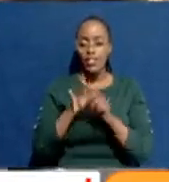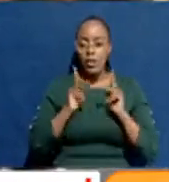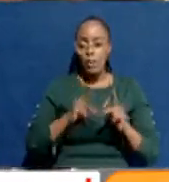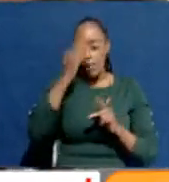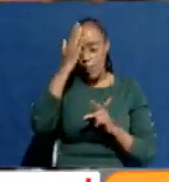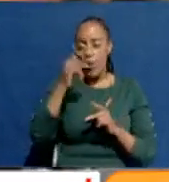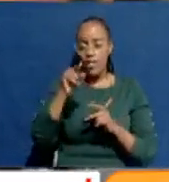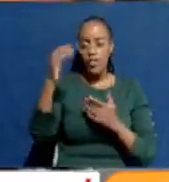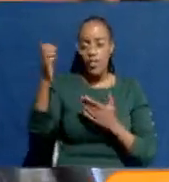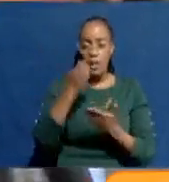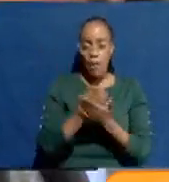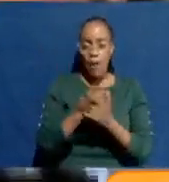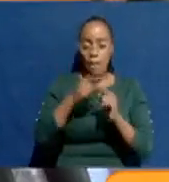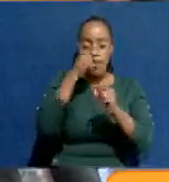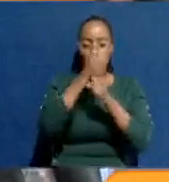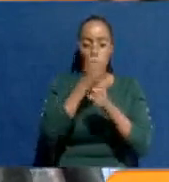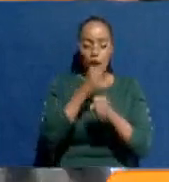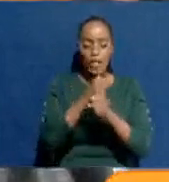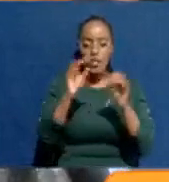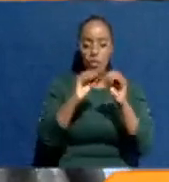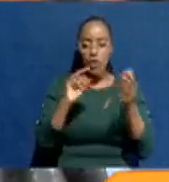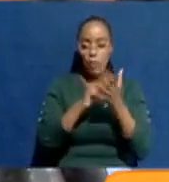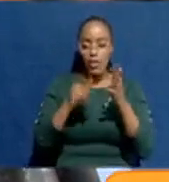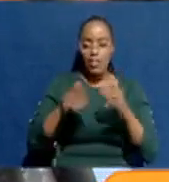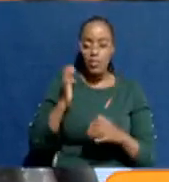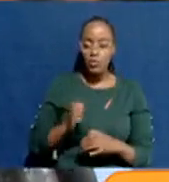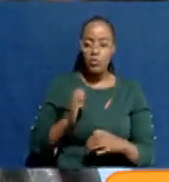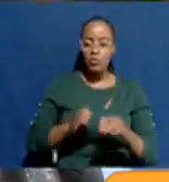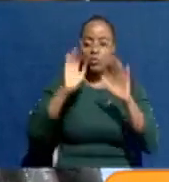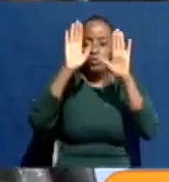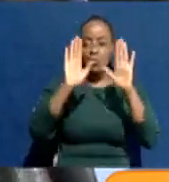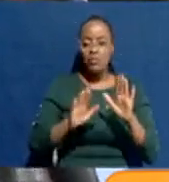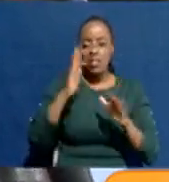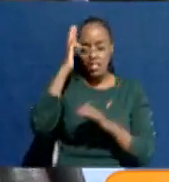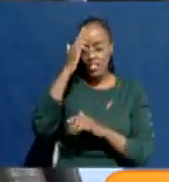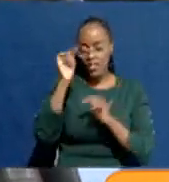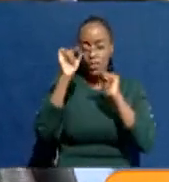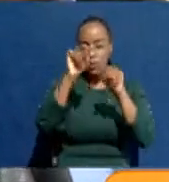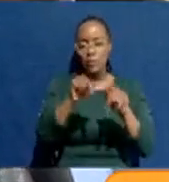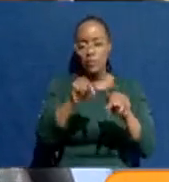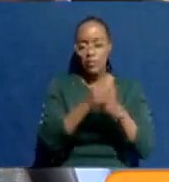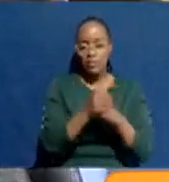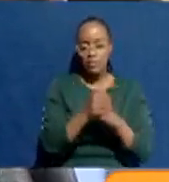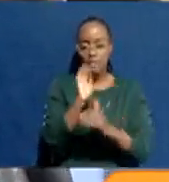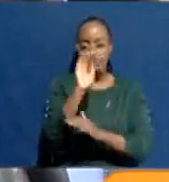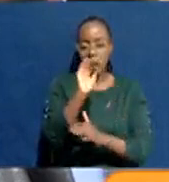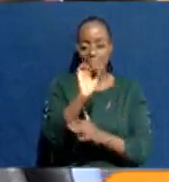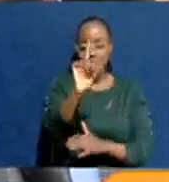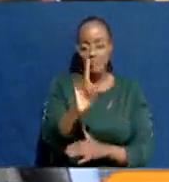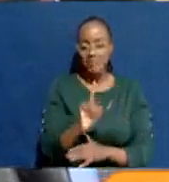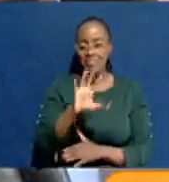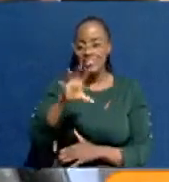of them are employed, they've never worked anywhere. So ethics is very important. That's why I'm coming to at least request them to come to my